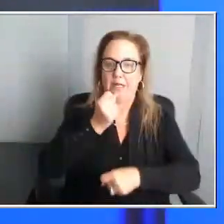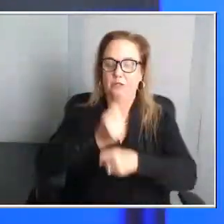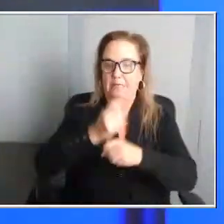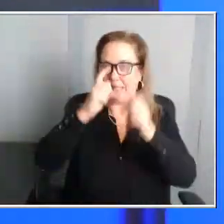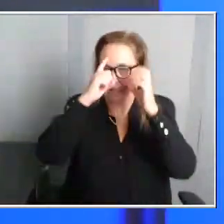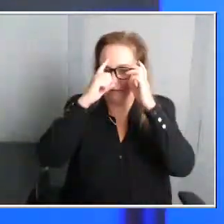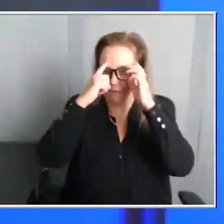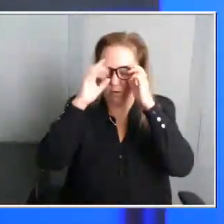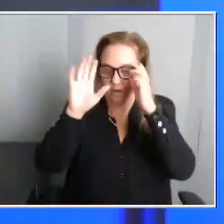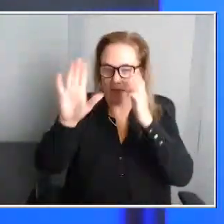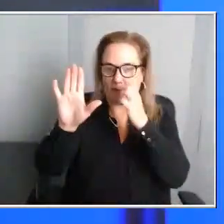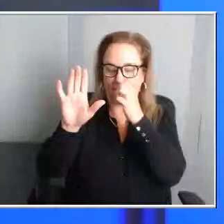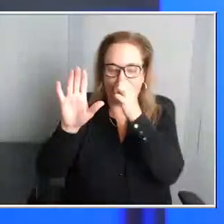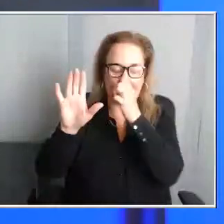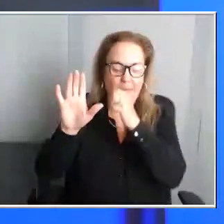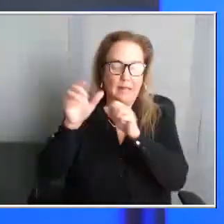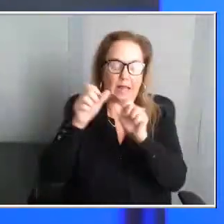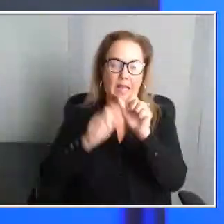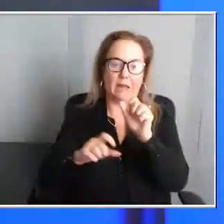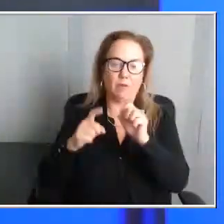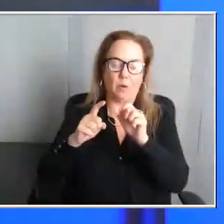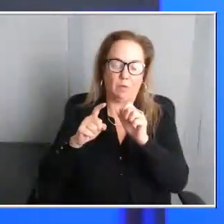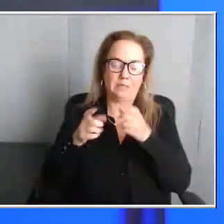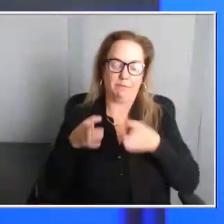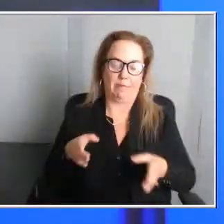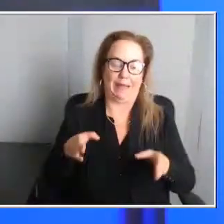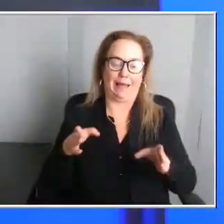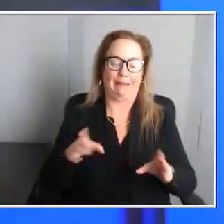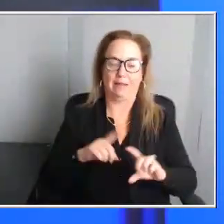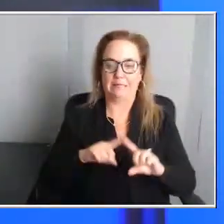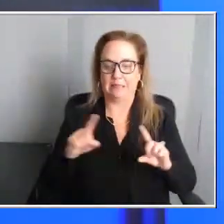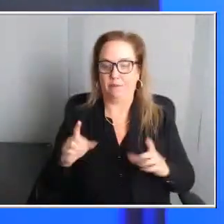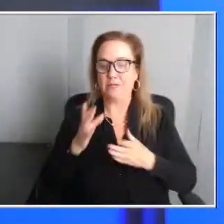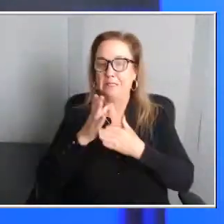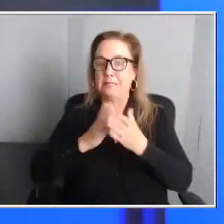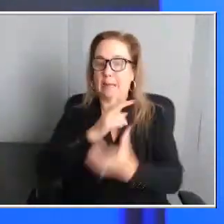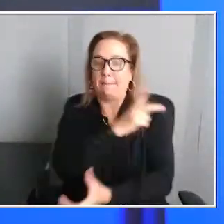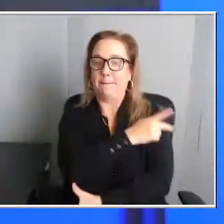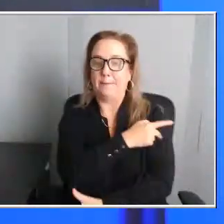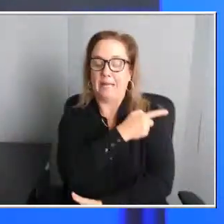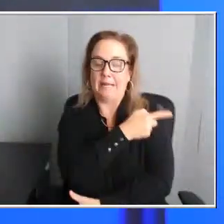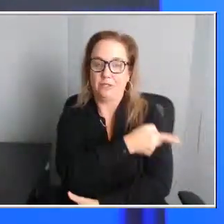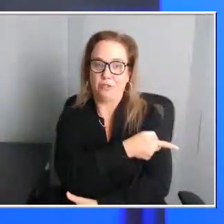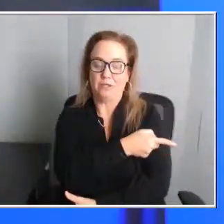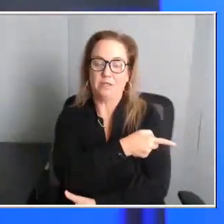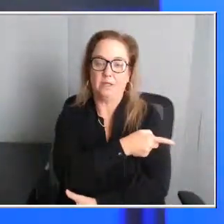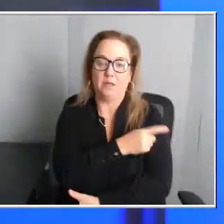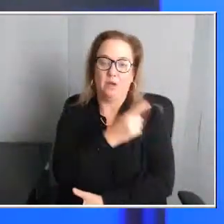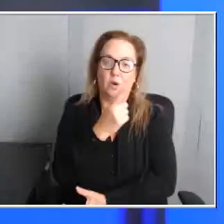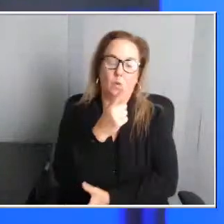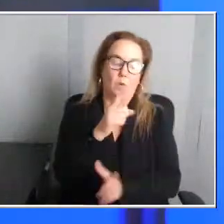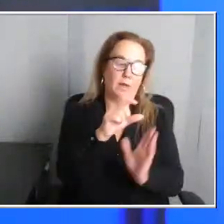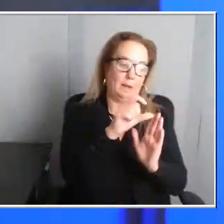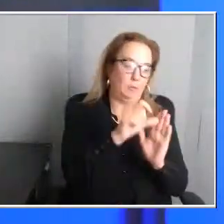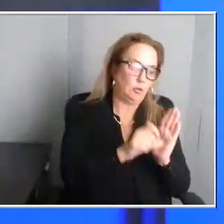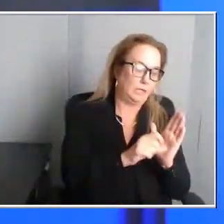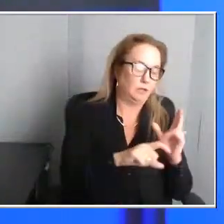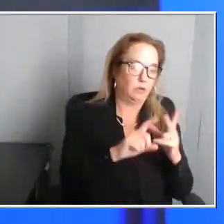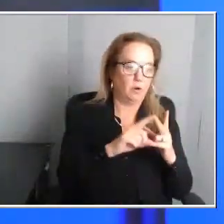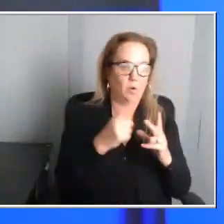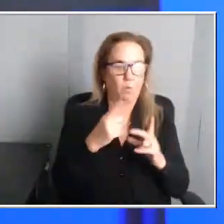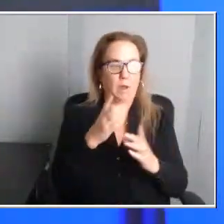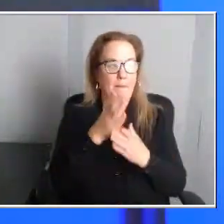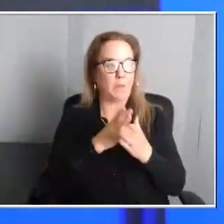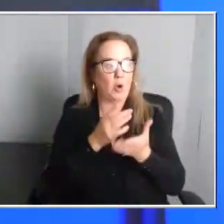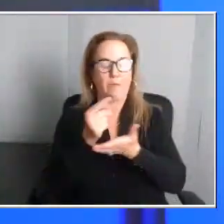him, everybody's journey is different. And I think for some patients, one procedure or one aspect of the